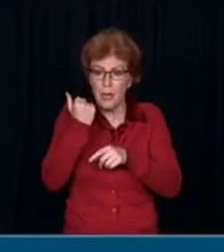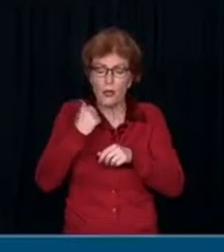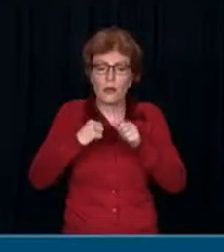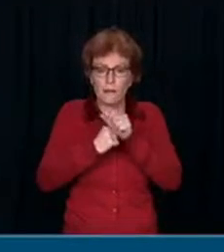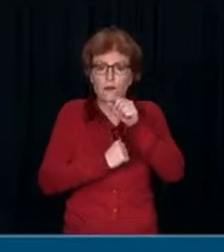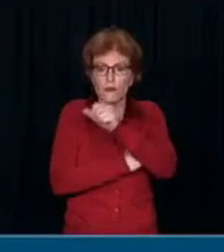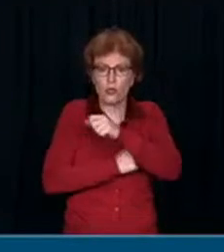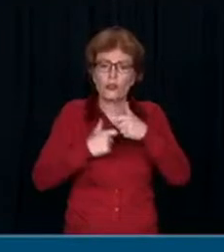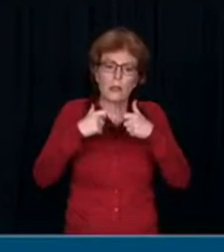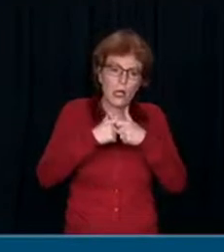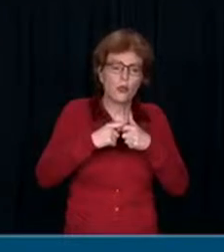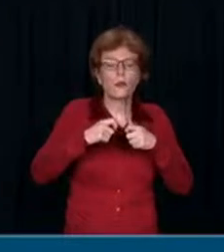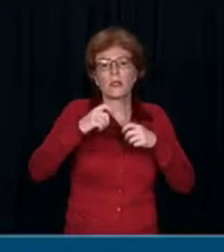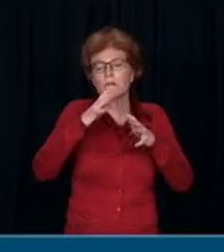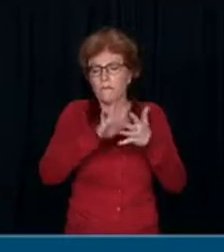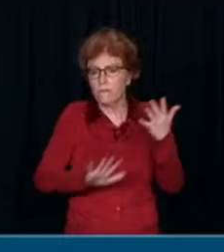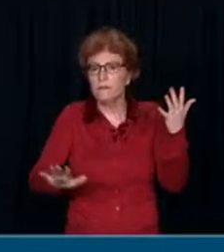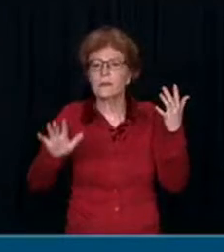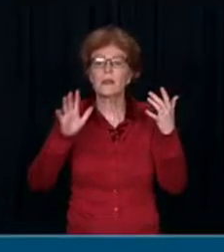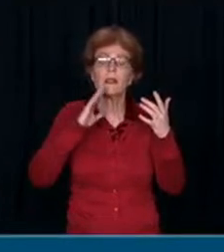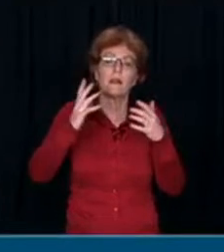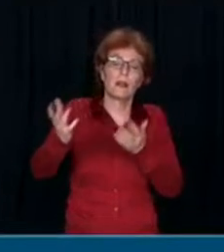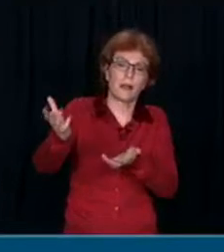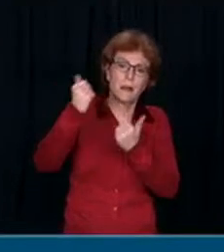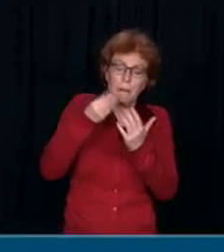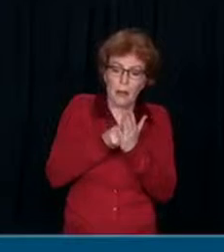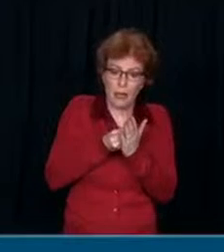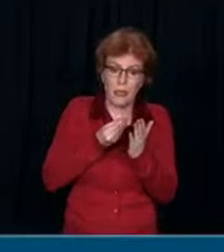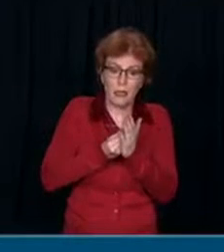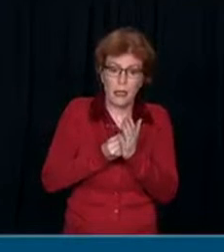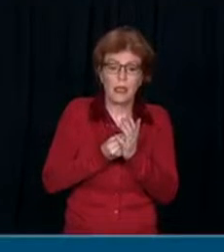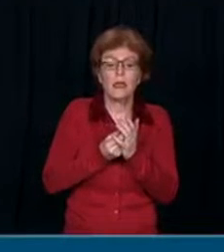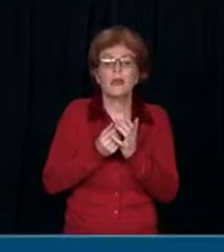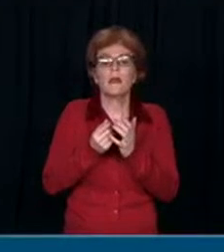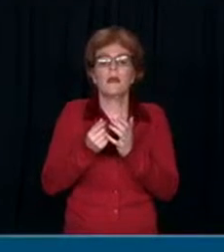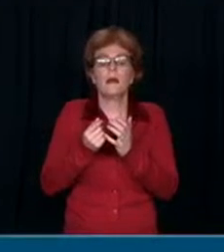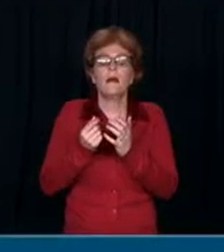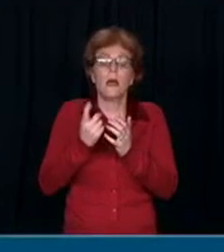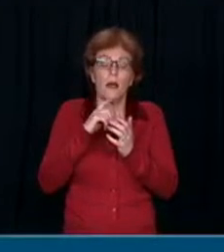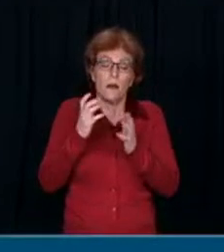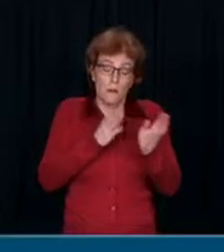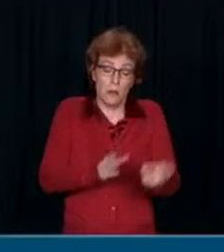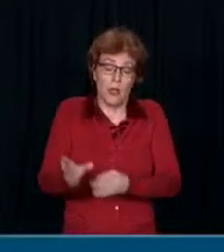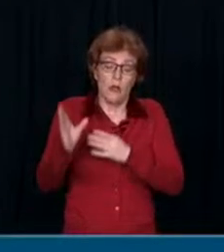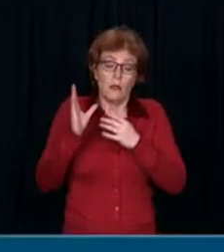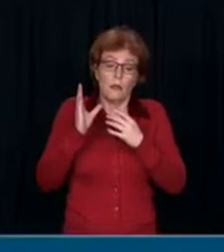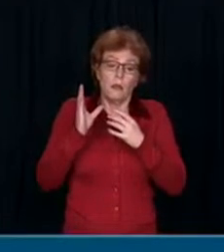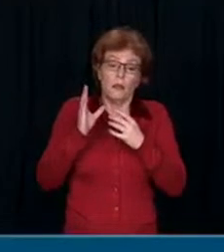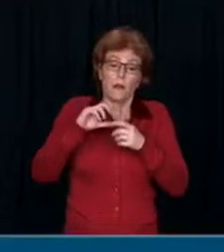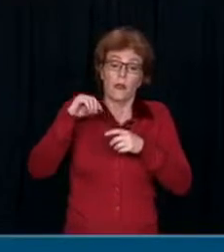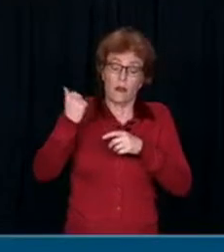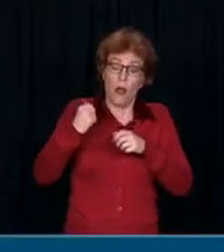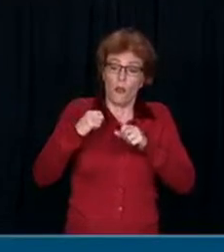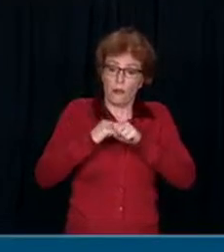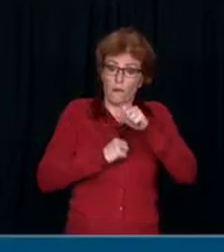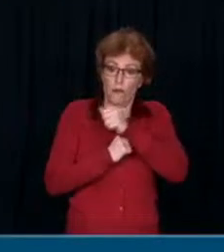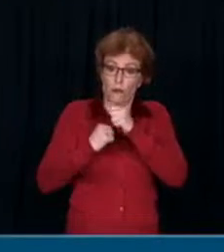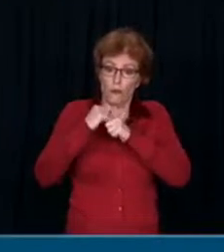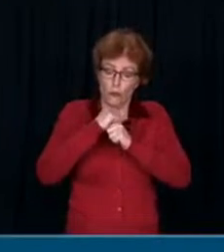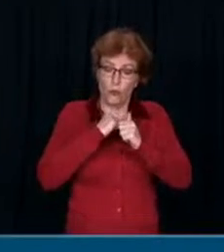infrastructure. We need to bring in those dollars, and I know that there is plans to have another infrastructure